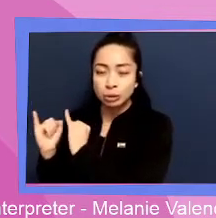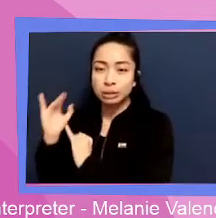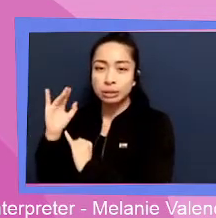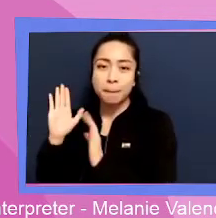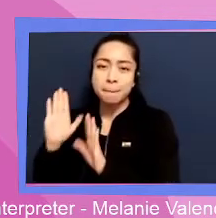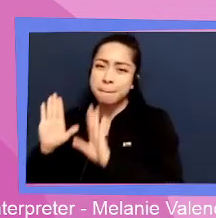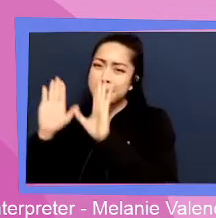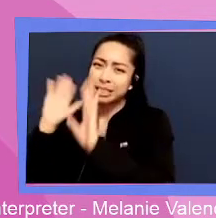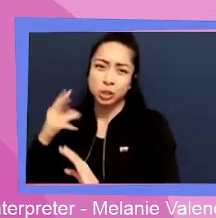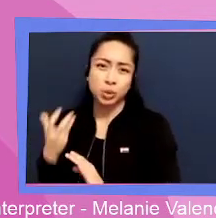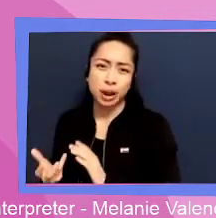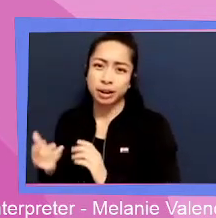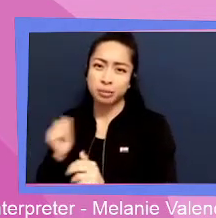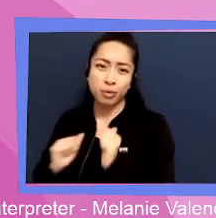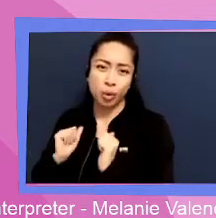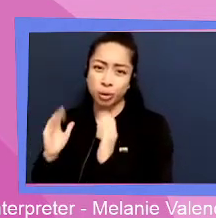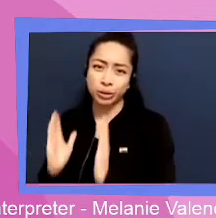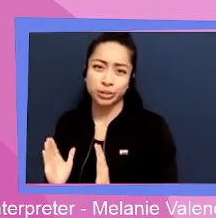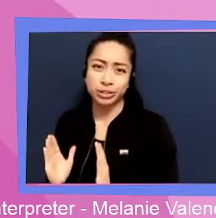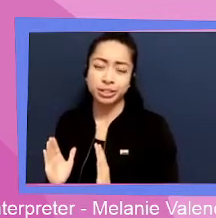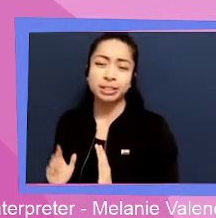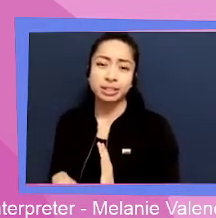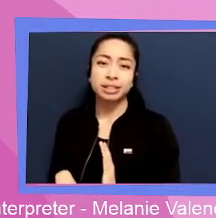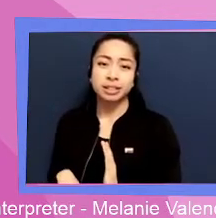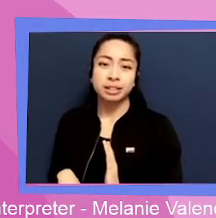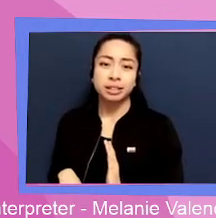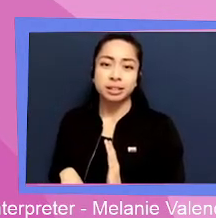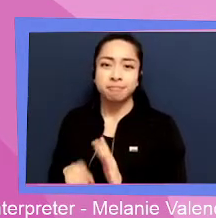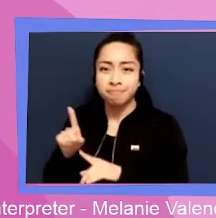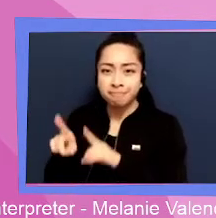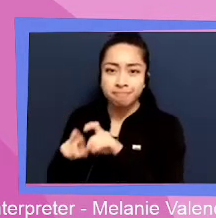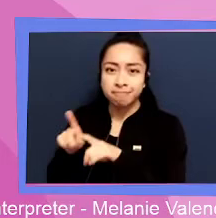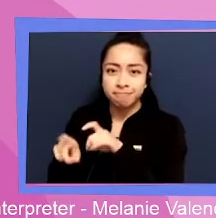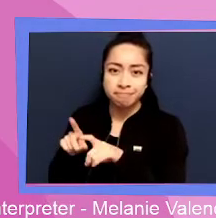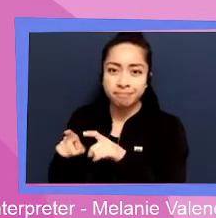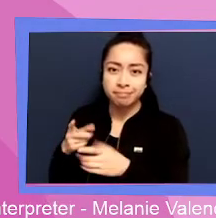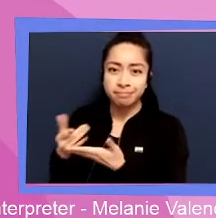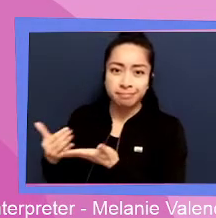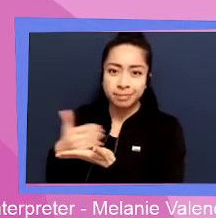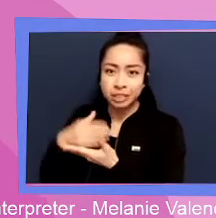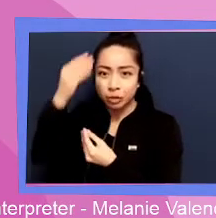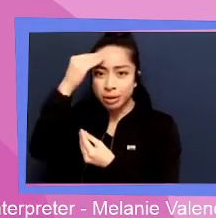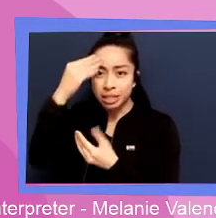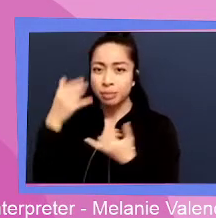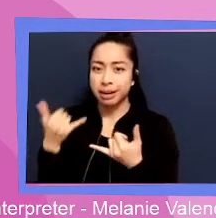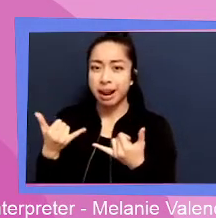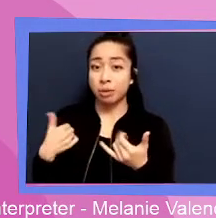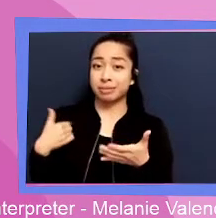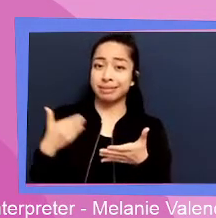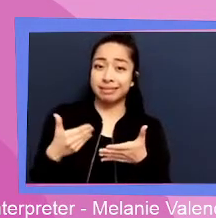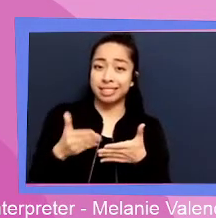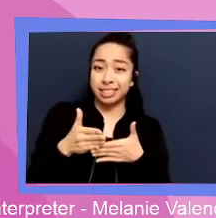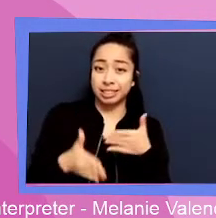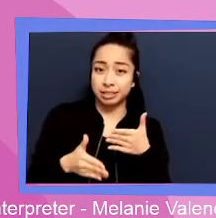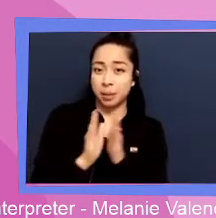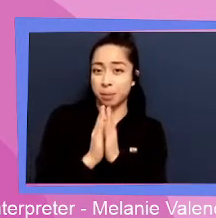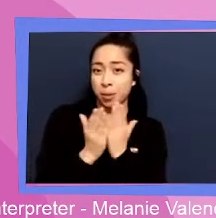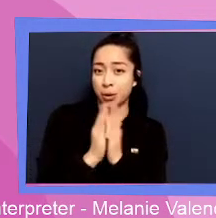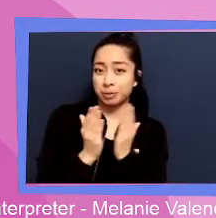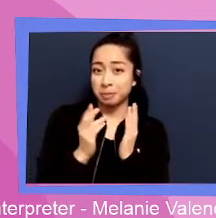and in the journey to finishing the book. So I'm getting to the end of that and hoping to find a home for it at some